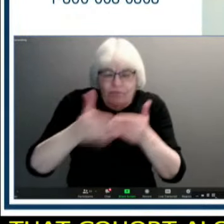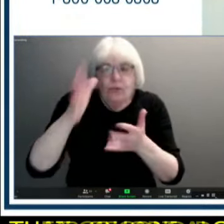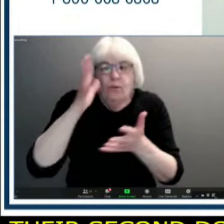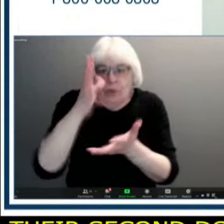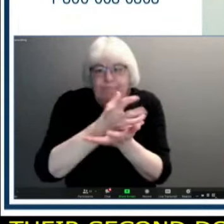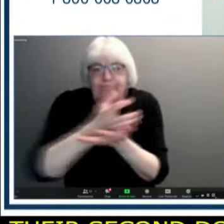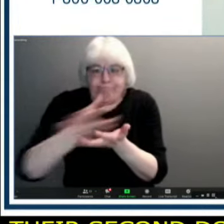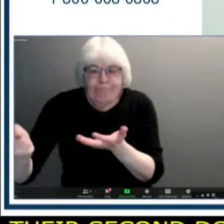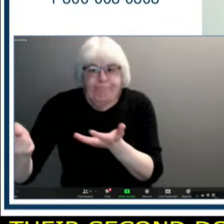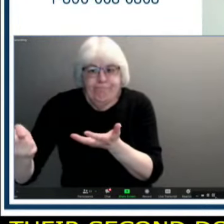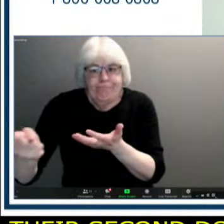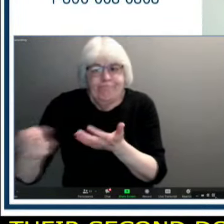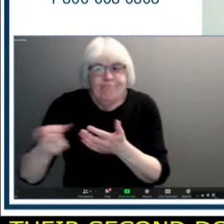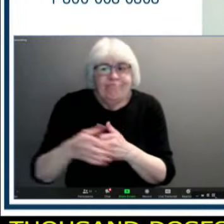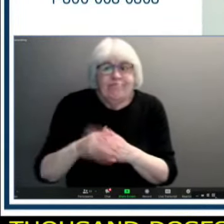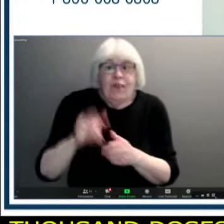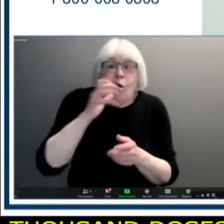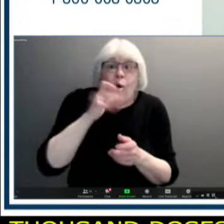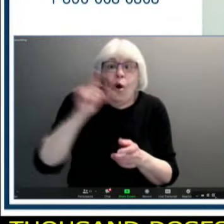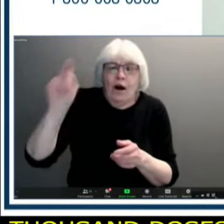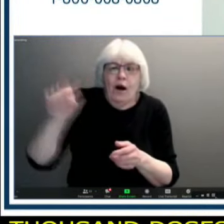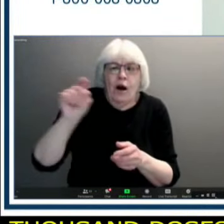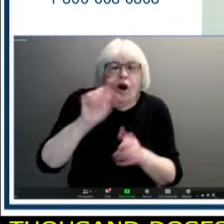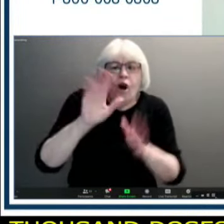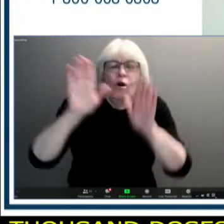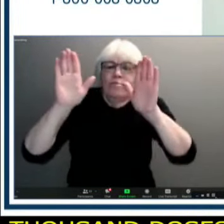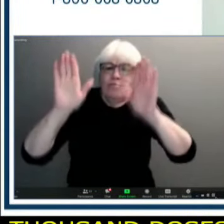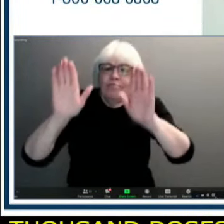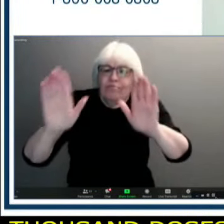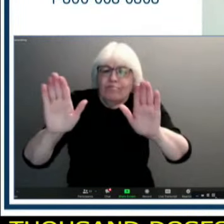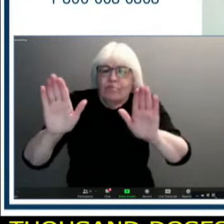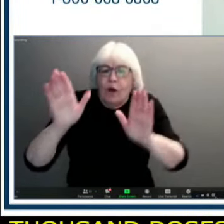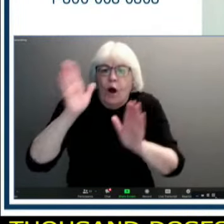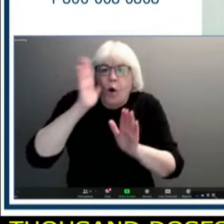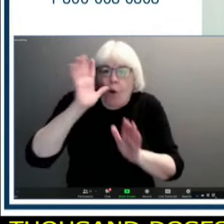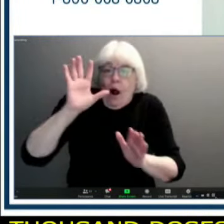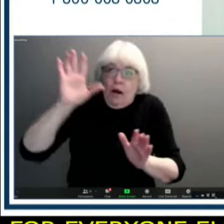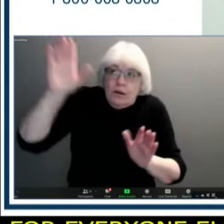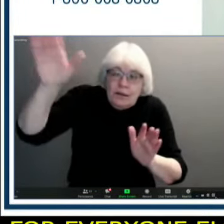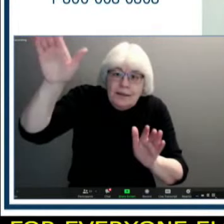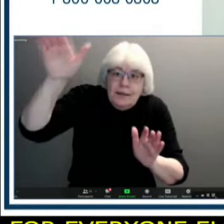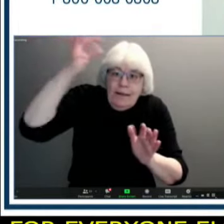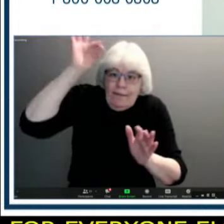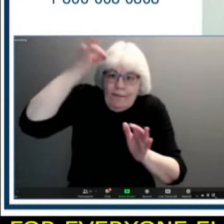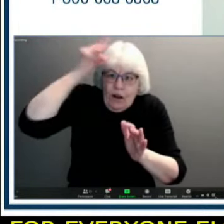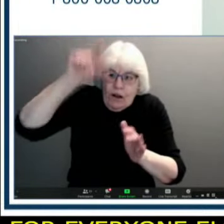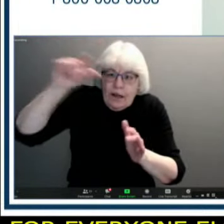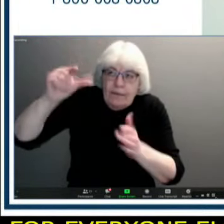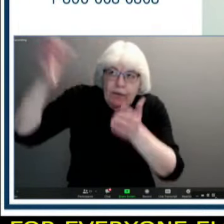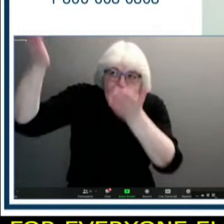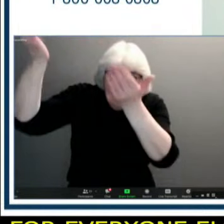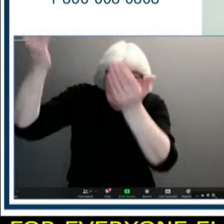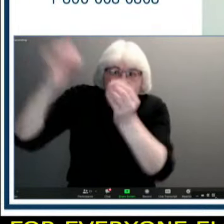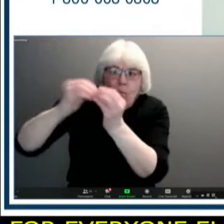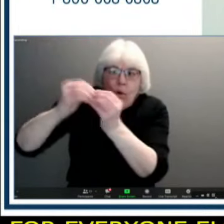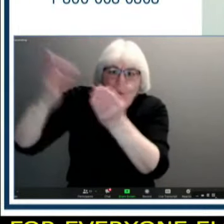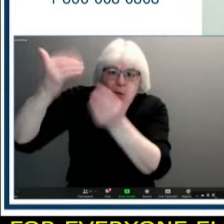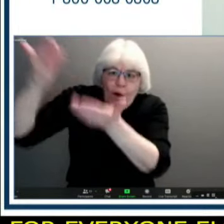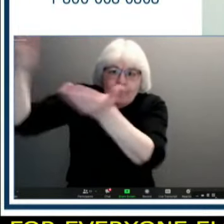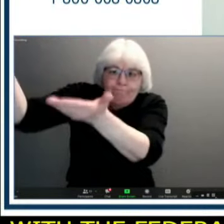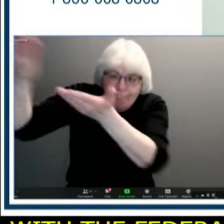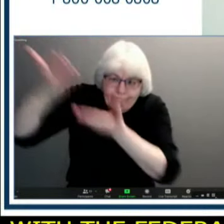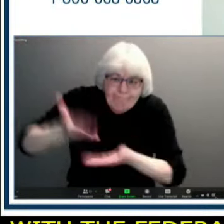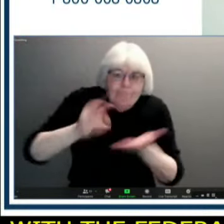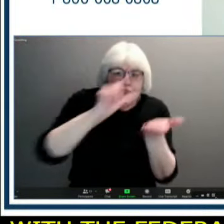with the federal government, and we hope to have the necessary doses in time to meet the need over those next couple of weeks. We've